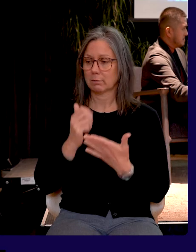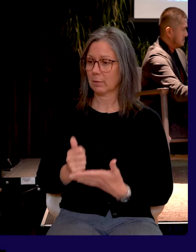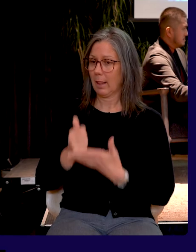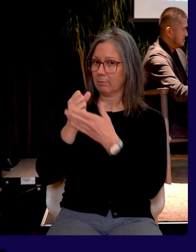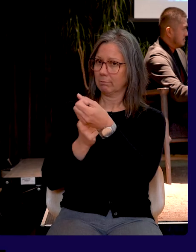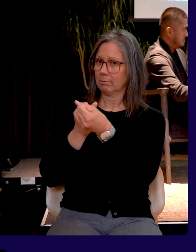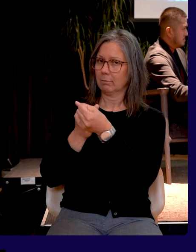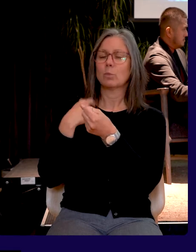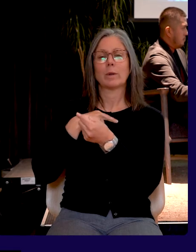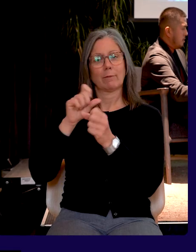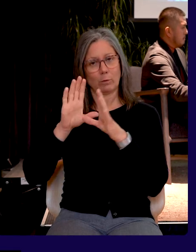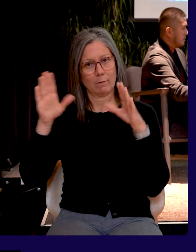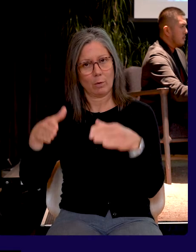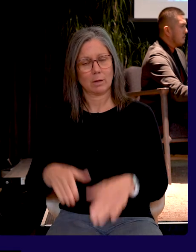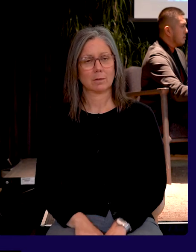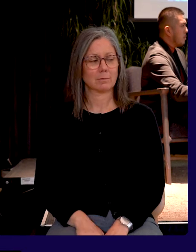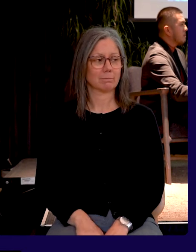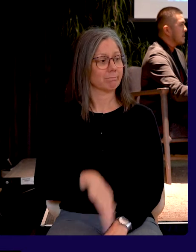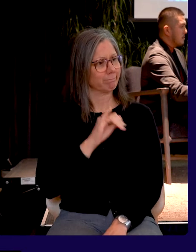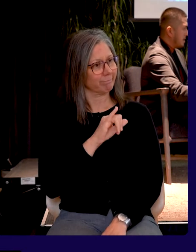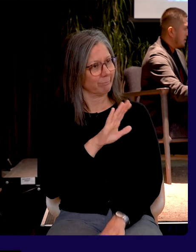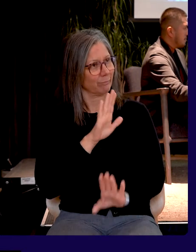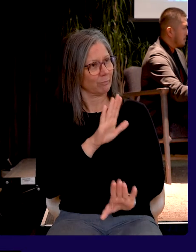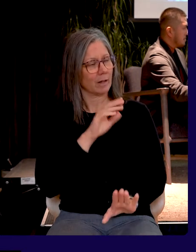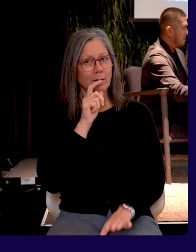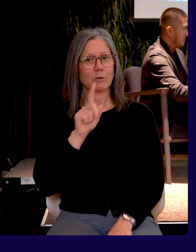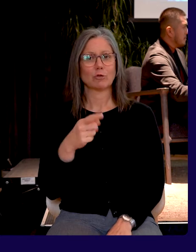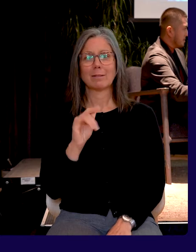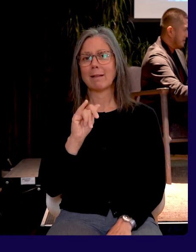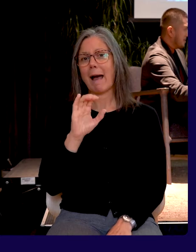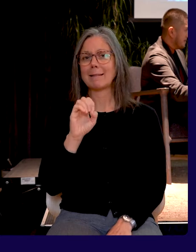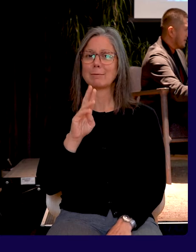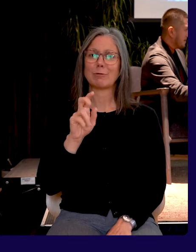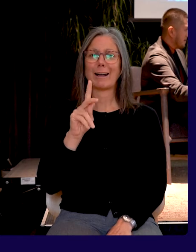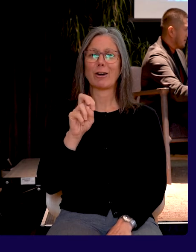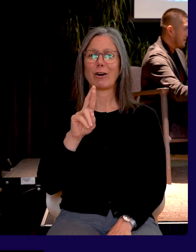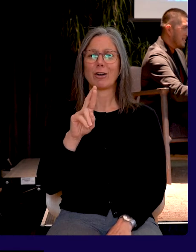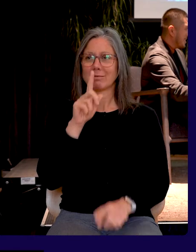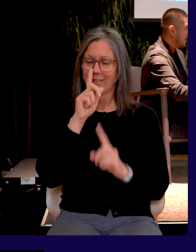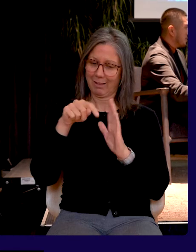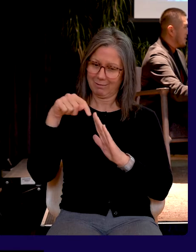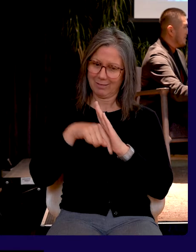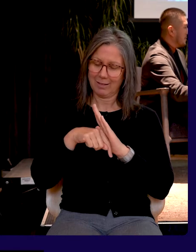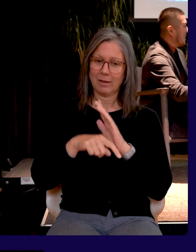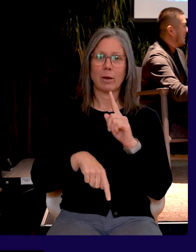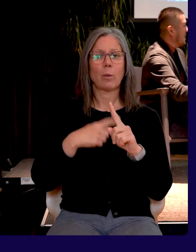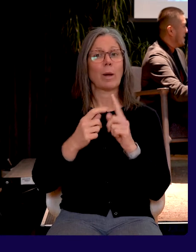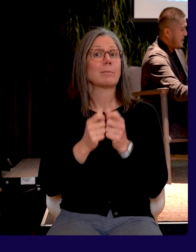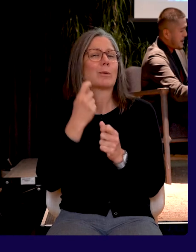have to continue to focus on. Right. It's sort of going beyond the icebreaker and maybe just, That's right. When was That's the last right. time you cried?